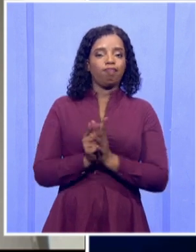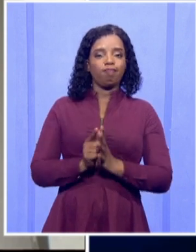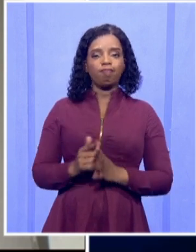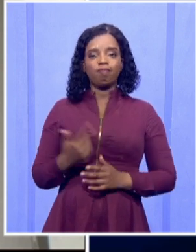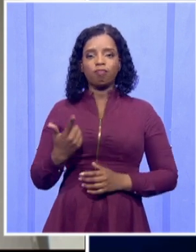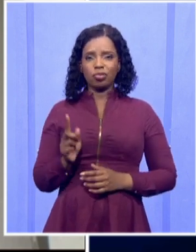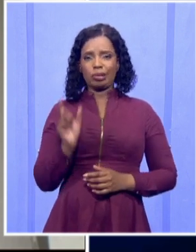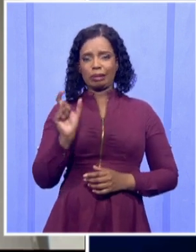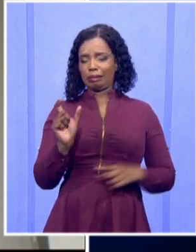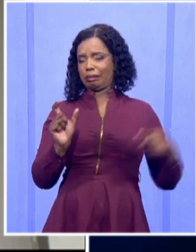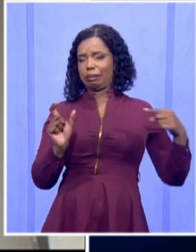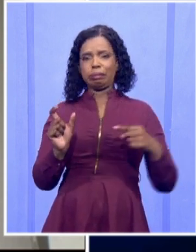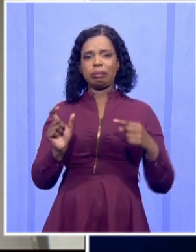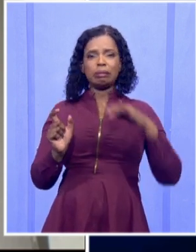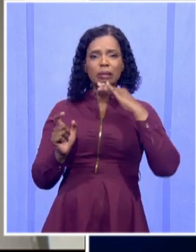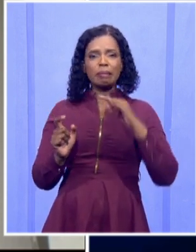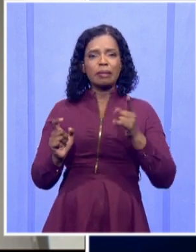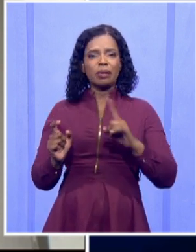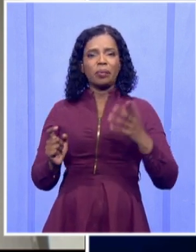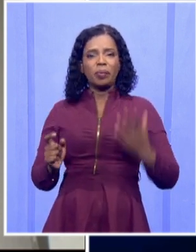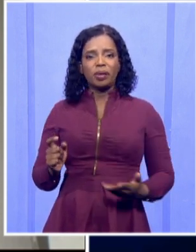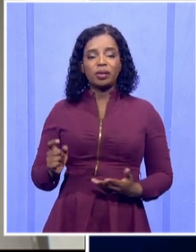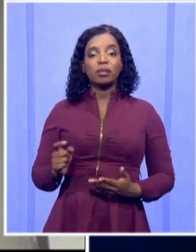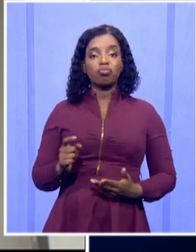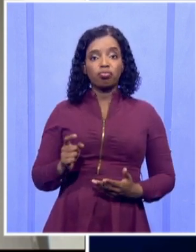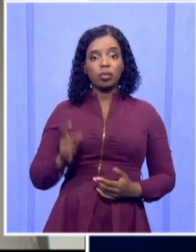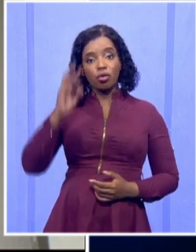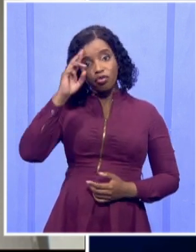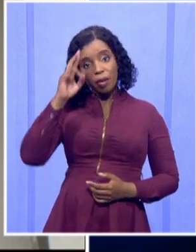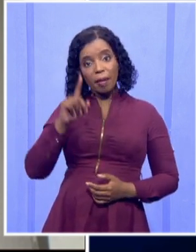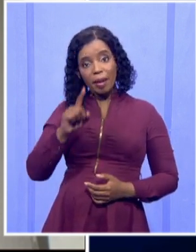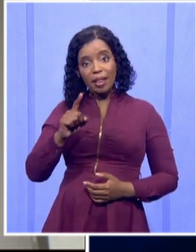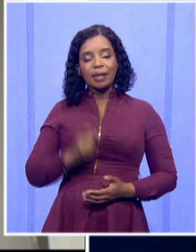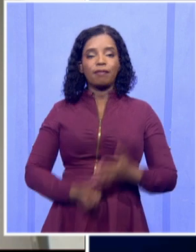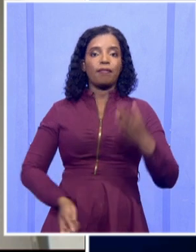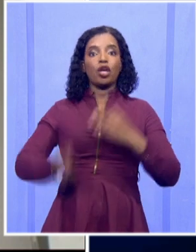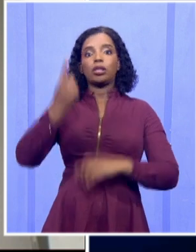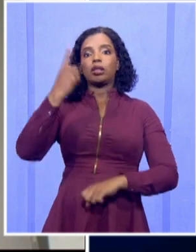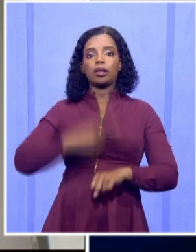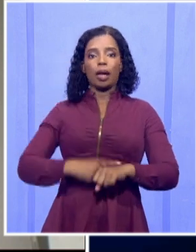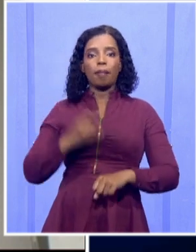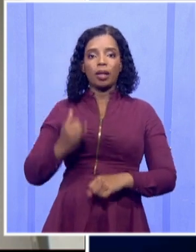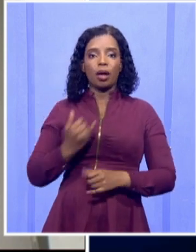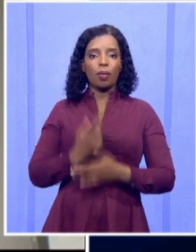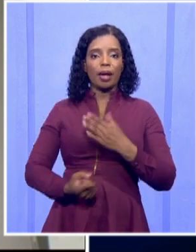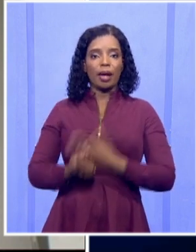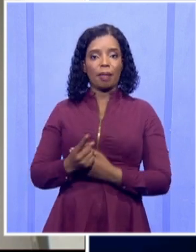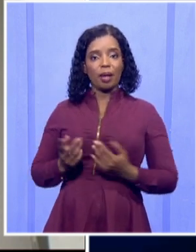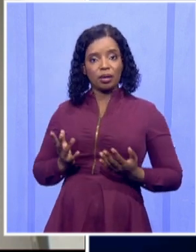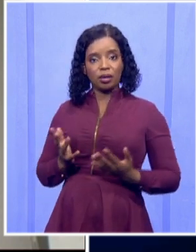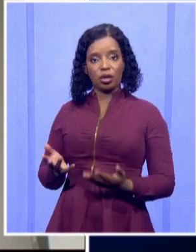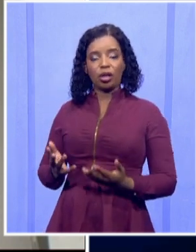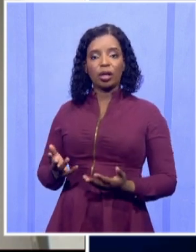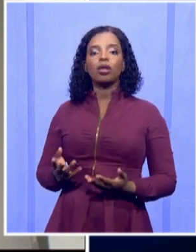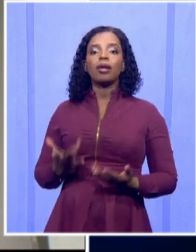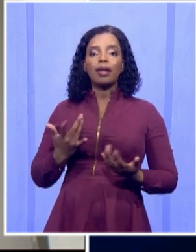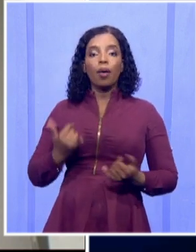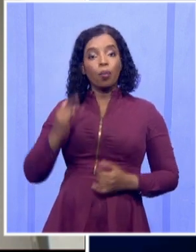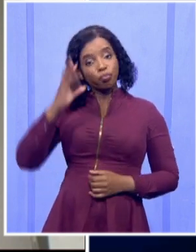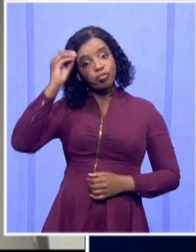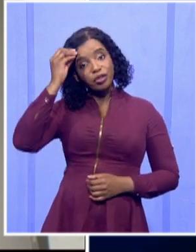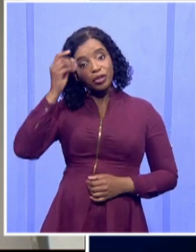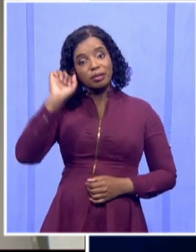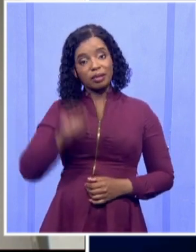mean. And let's bear in mind that it's the first time that this has happened before. So it will be very interesting. But I